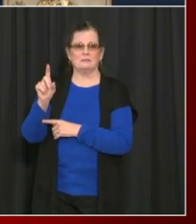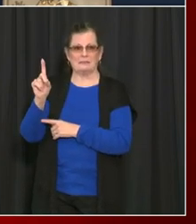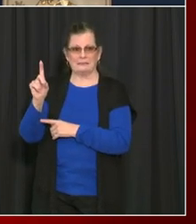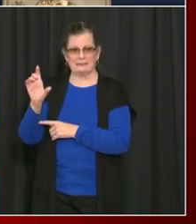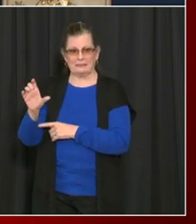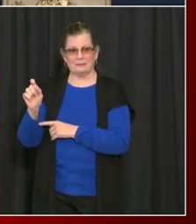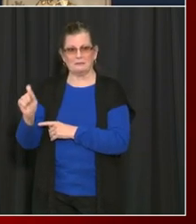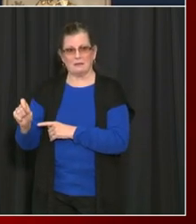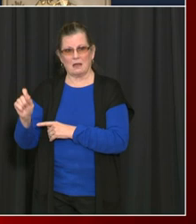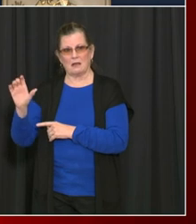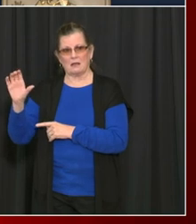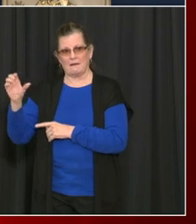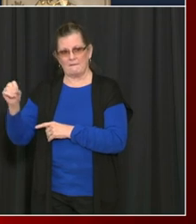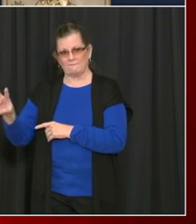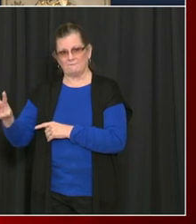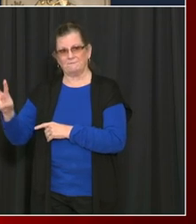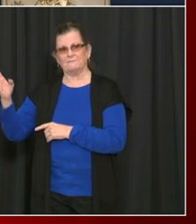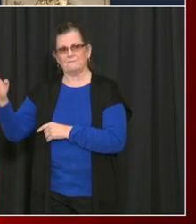coronavirus.dc.gov/phase 1.